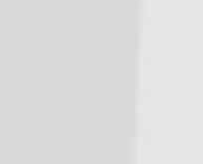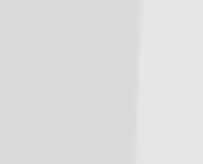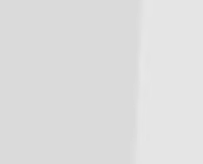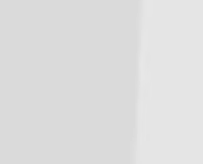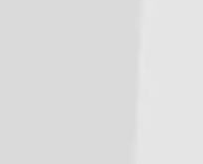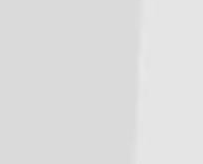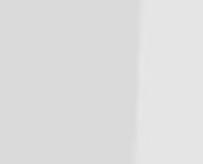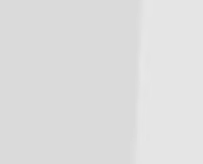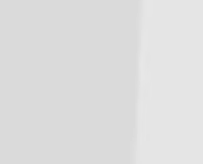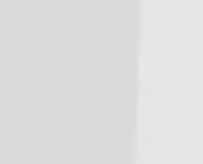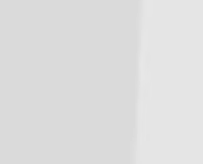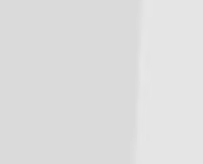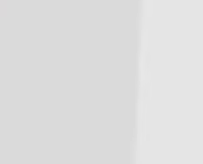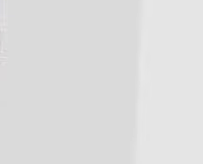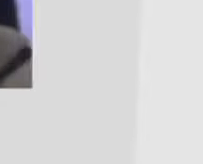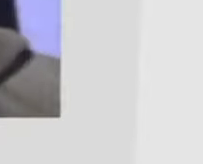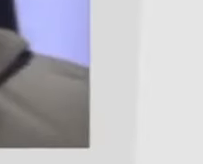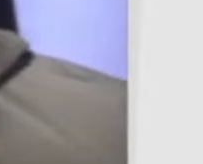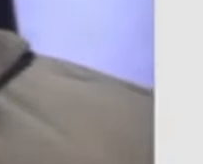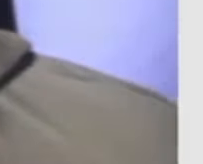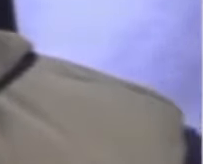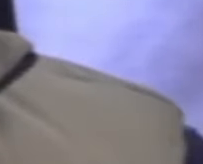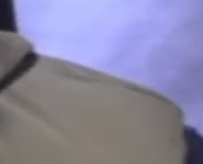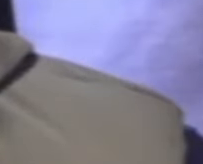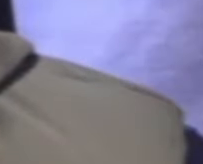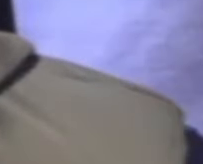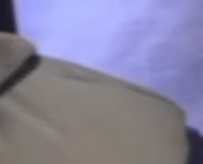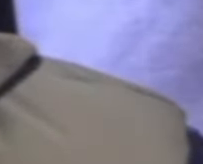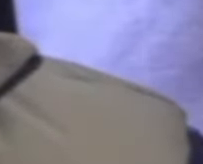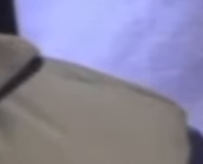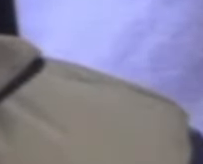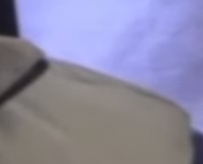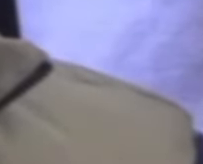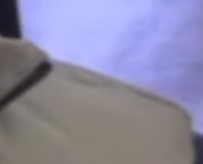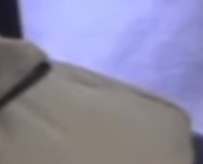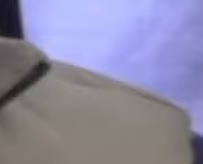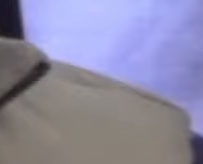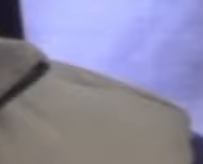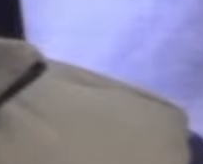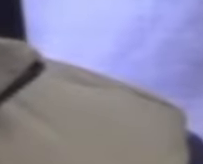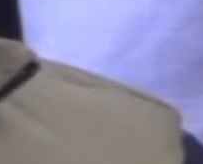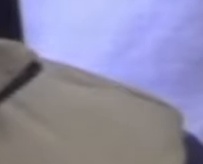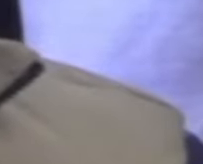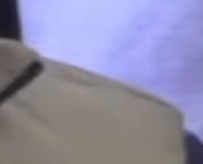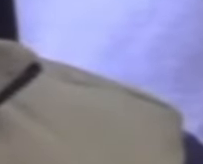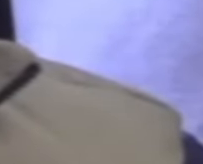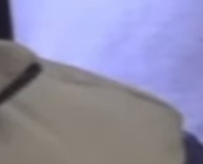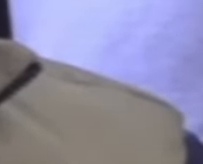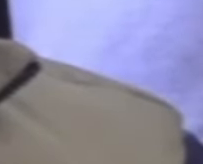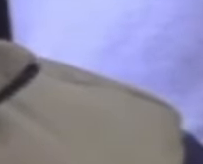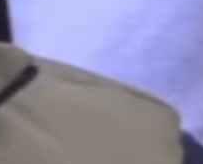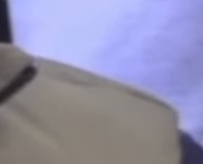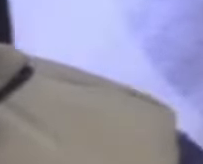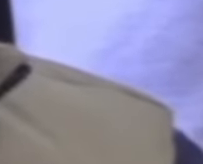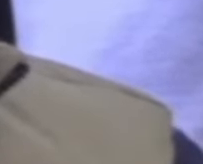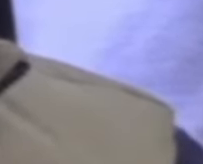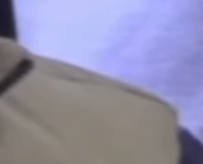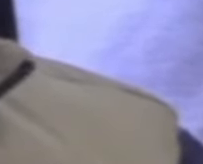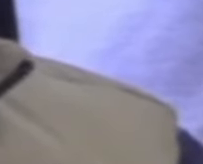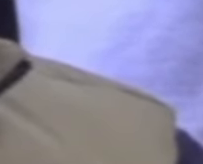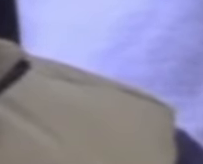You know, encouraging our youth to be active in and